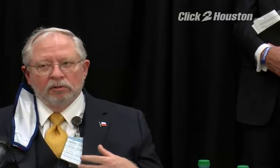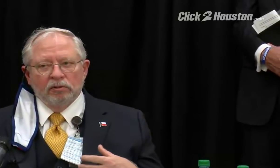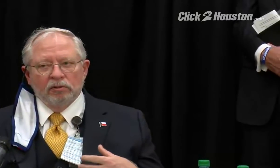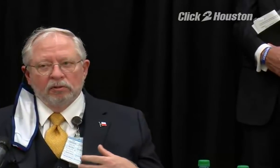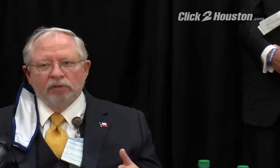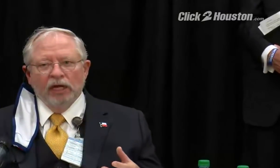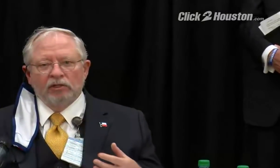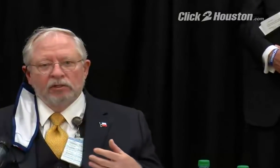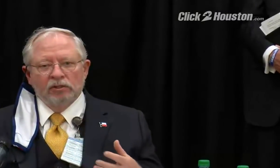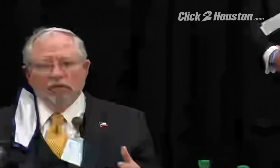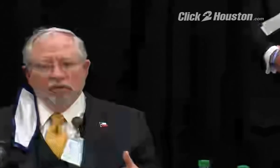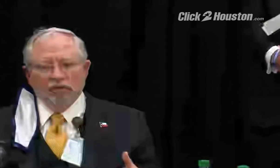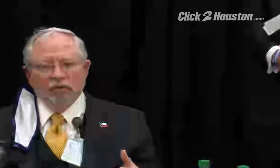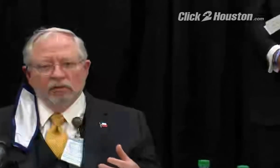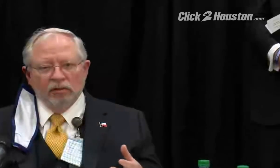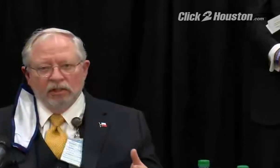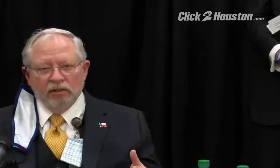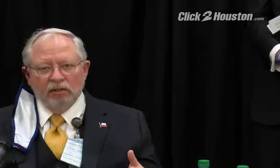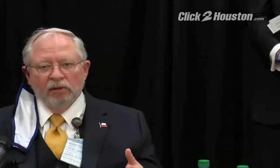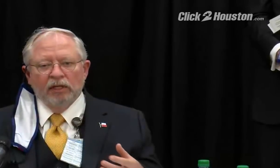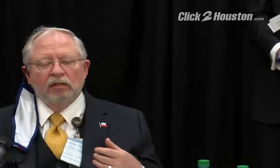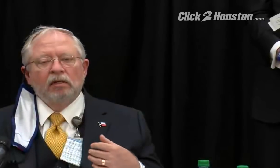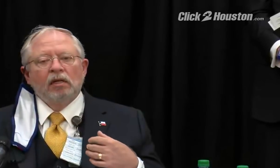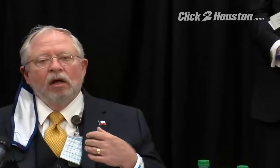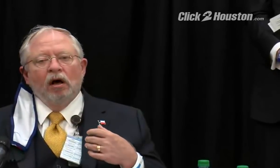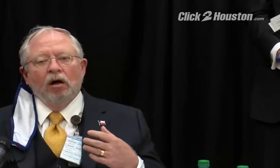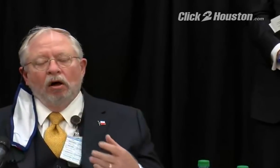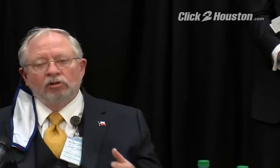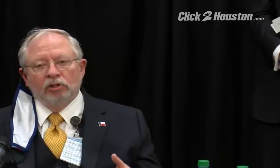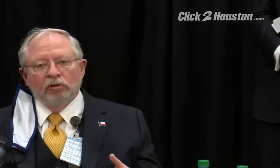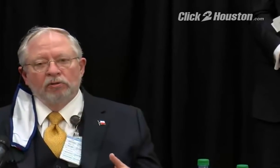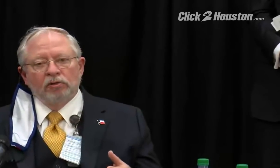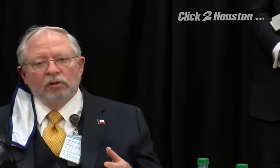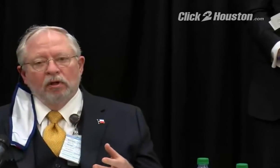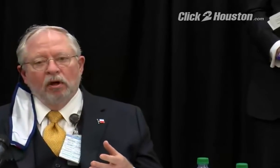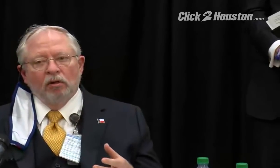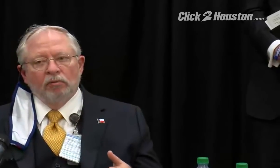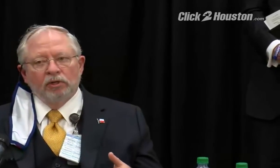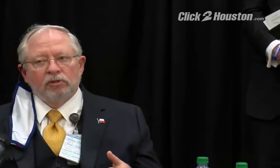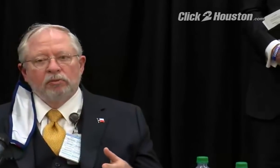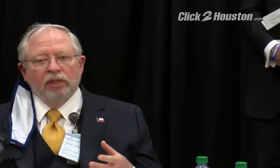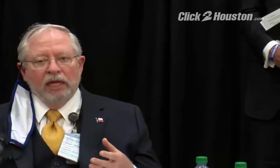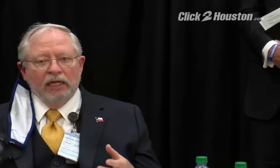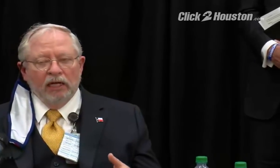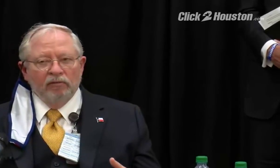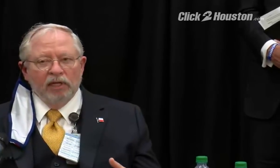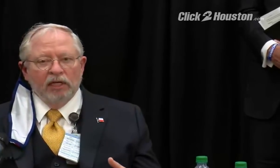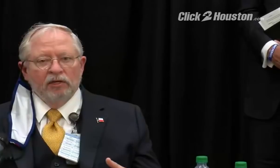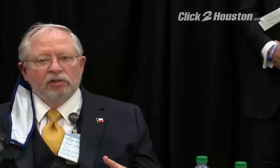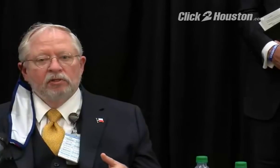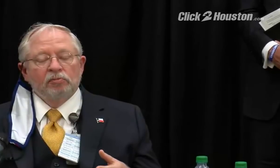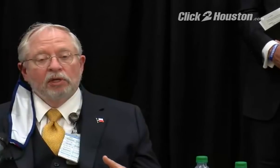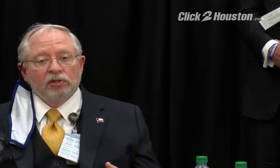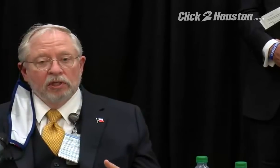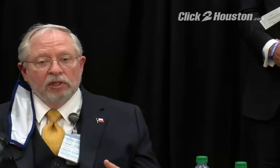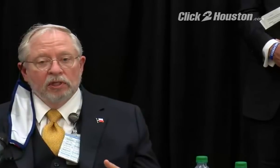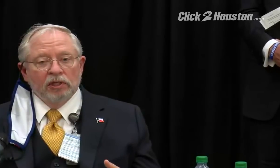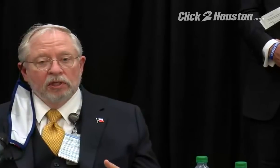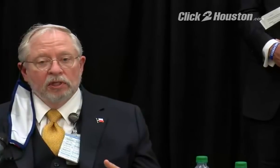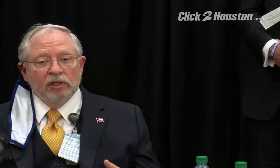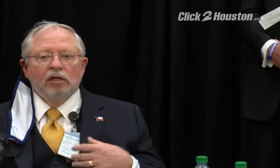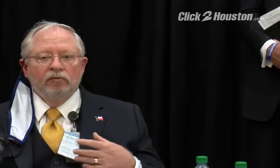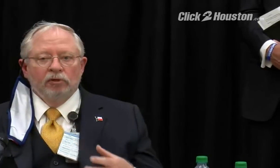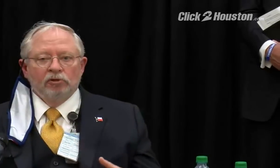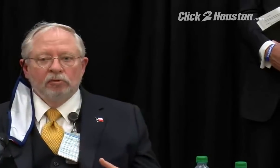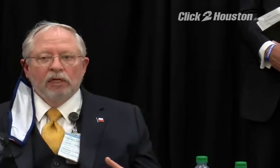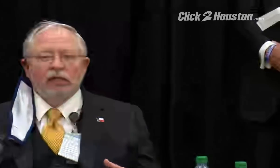known as infusion reactions to things that go in. Also, there's a risk with any kind of medication, especially, again, if